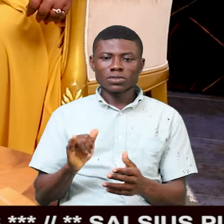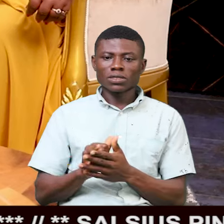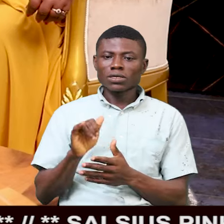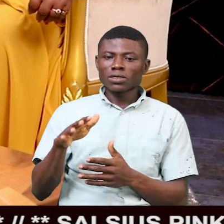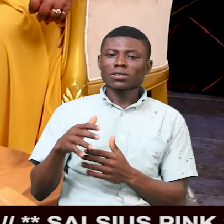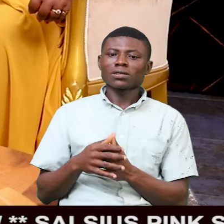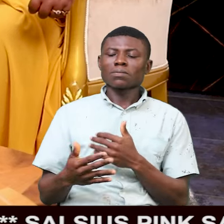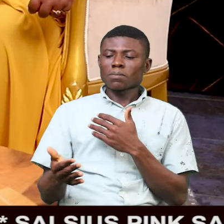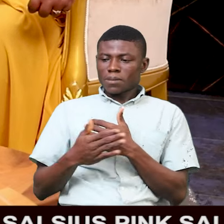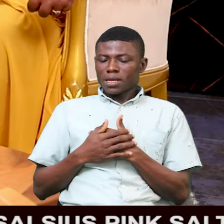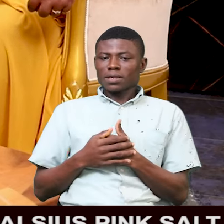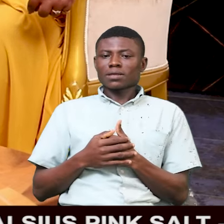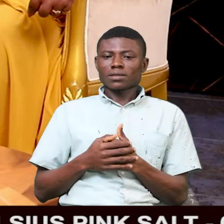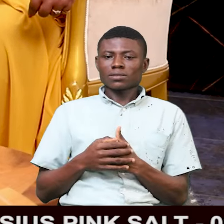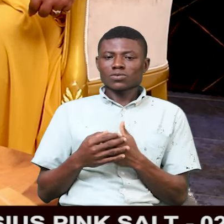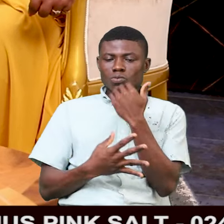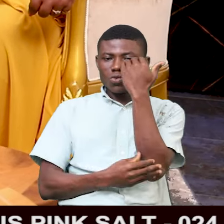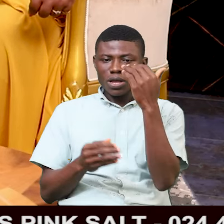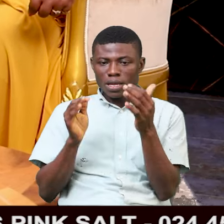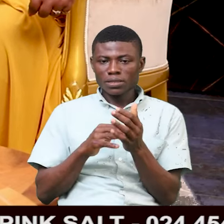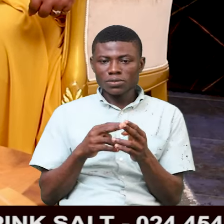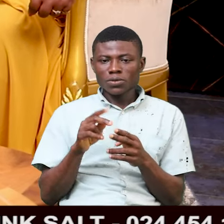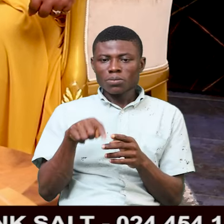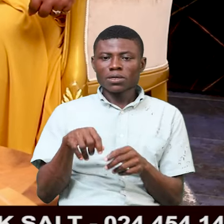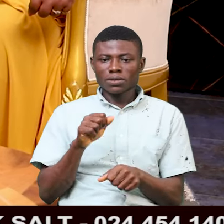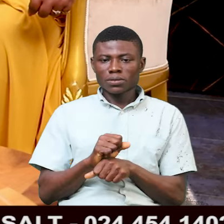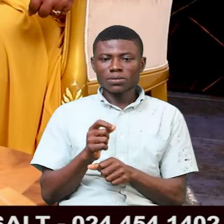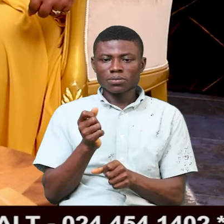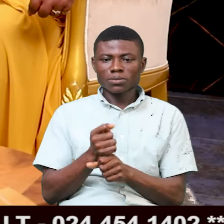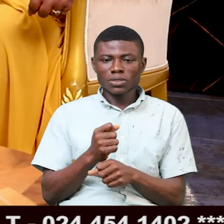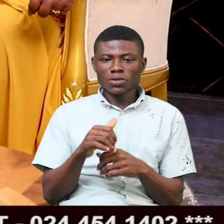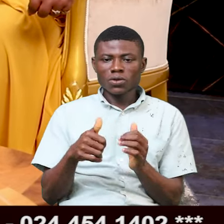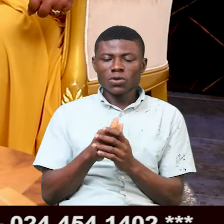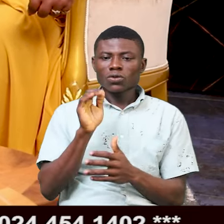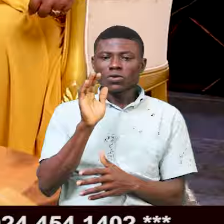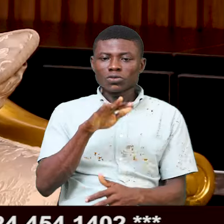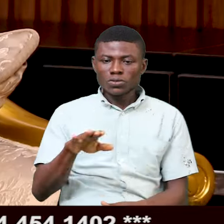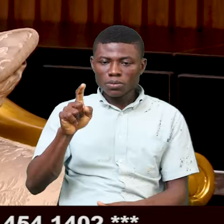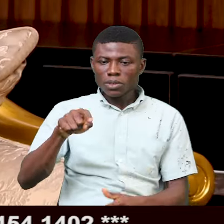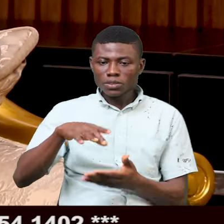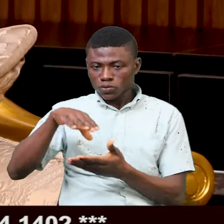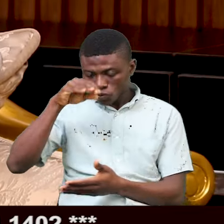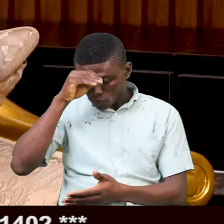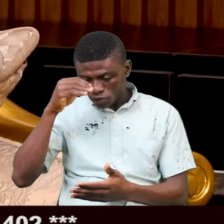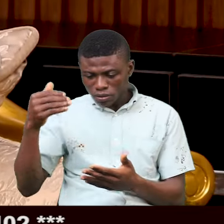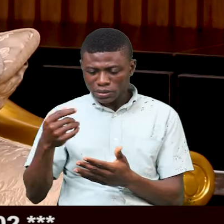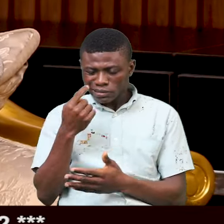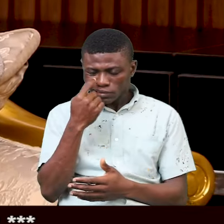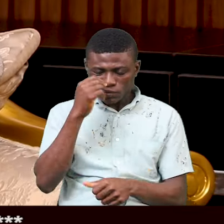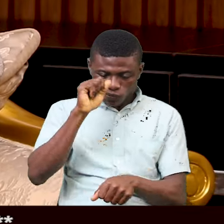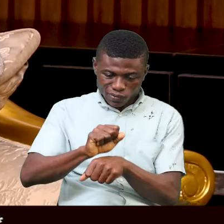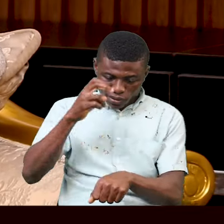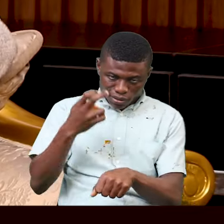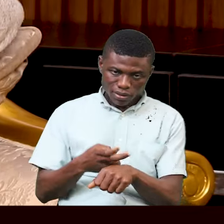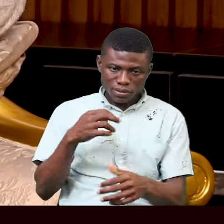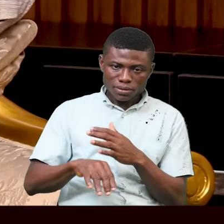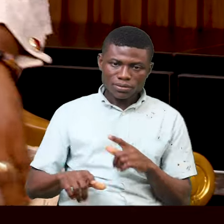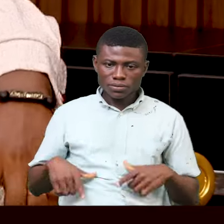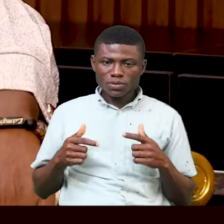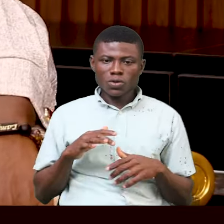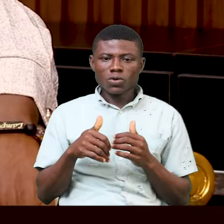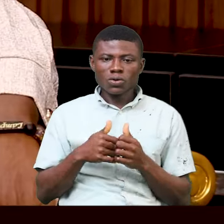asa ko back. Into poverty. Yeah. It was a woman who must see a new dinibi. Me